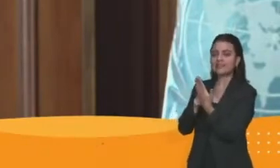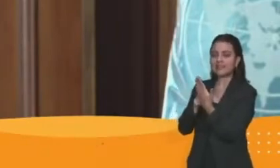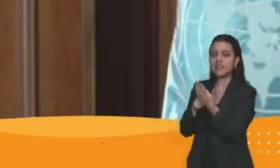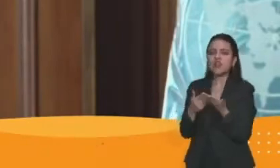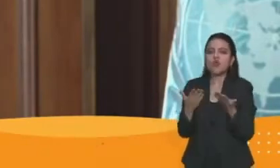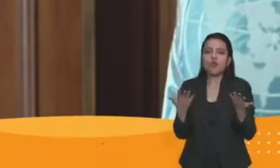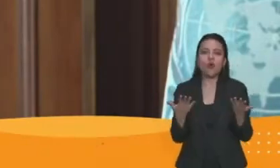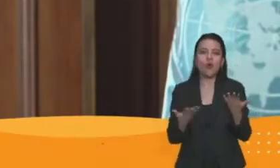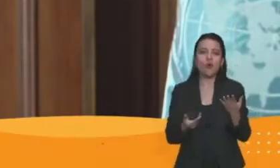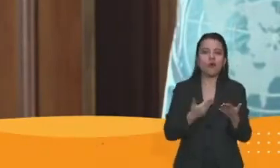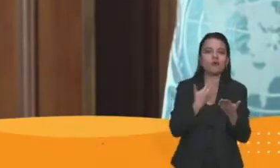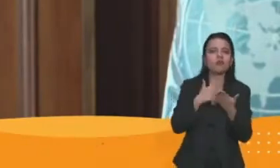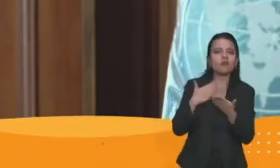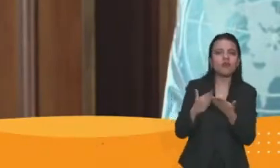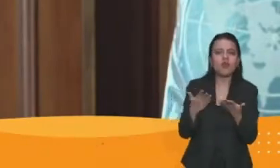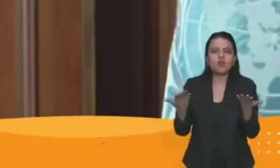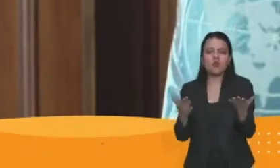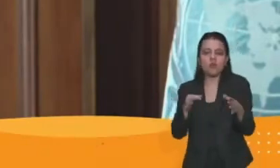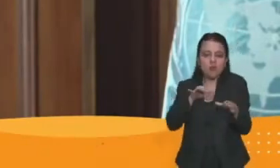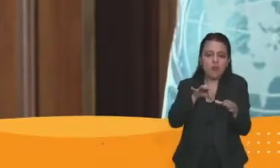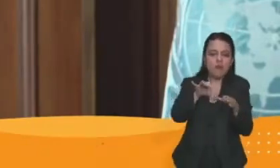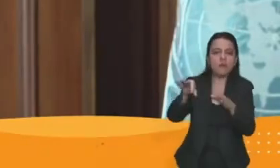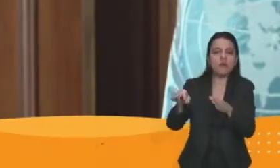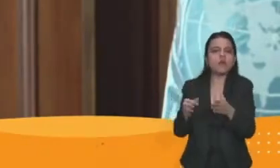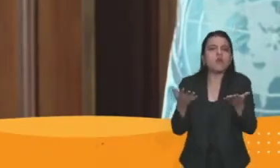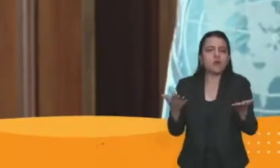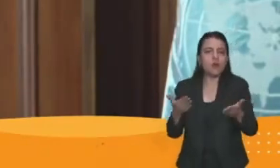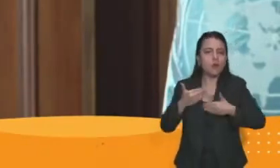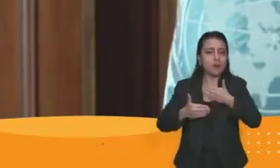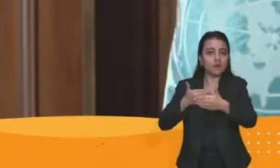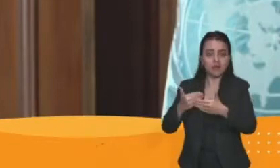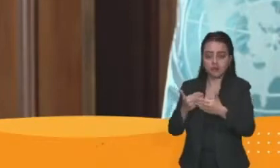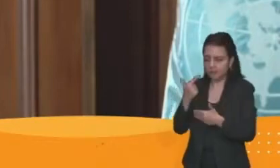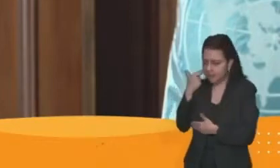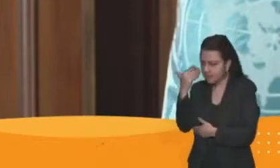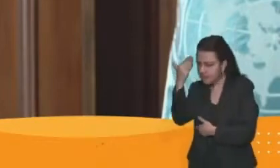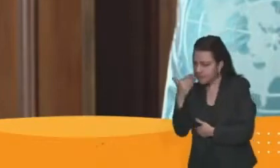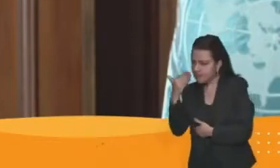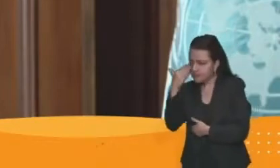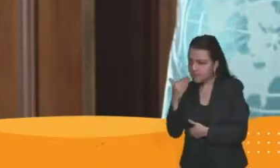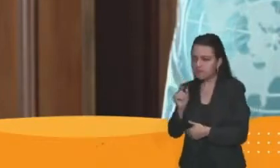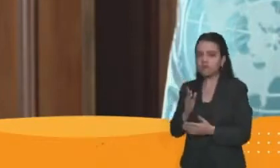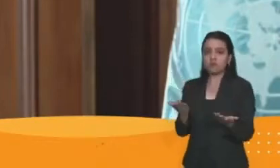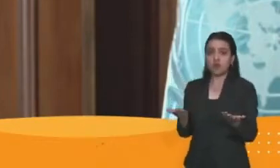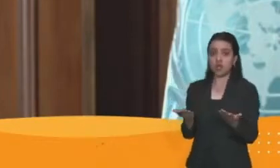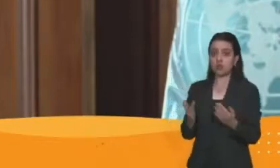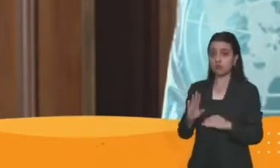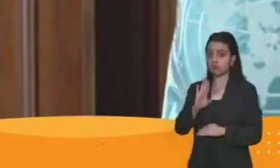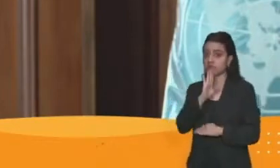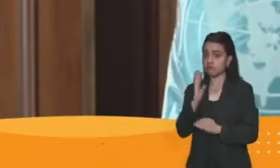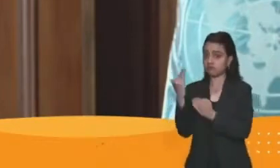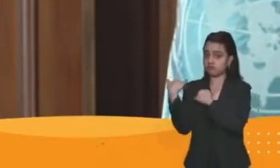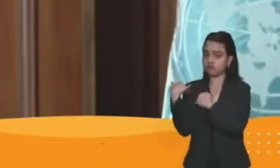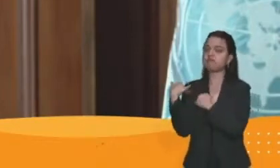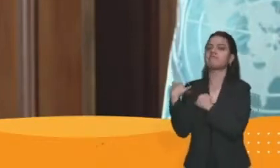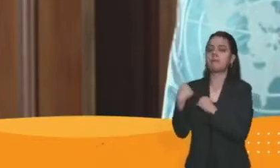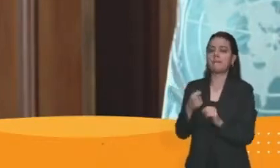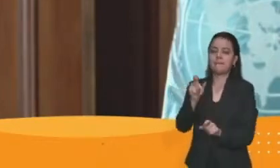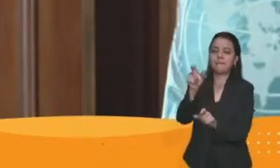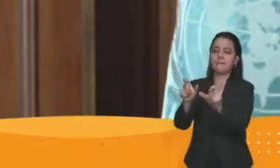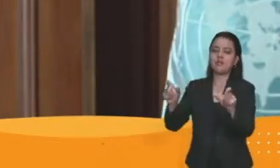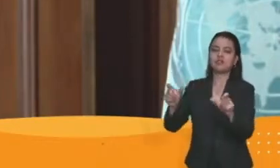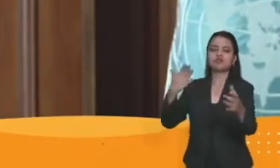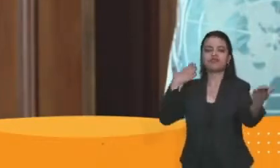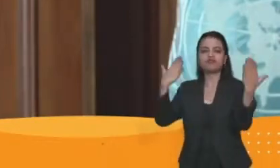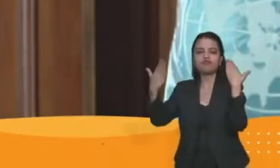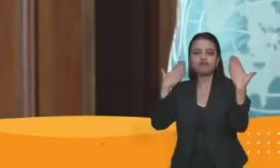the consumption as well, and community help. This pilot counted with the participation of the